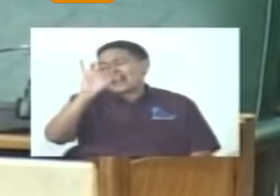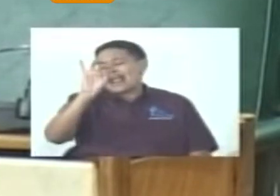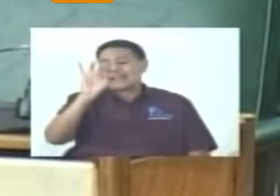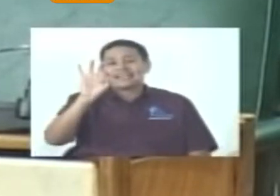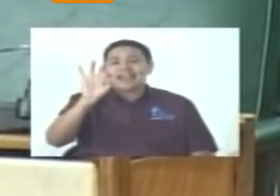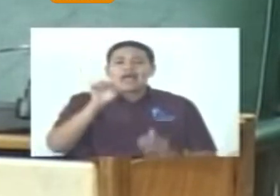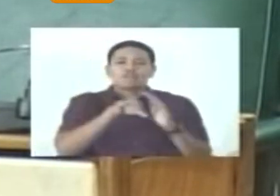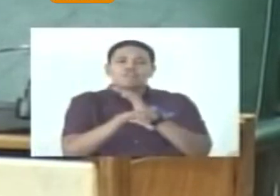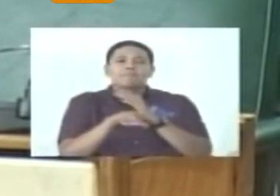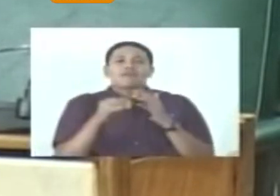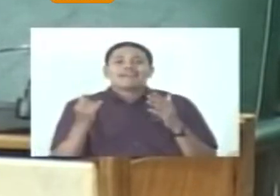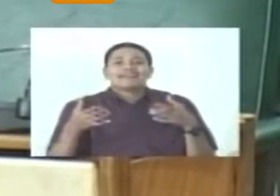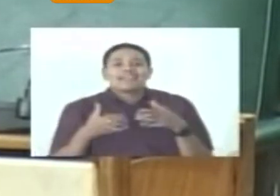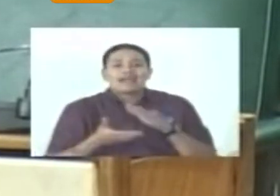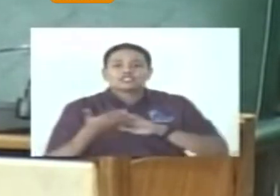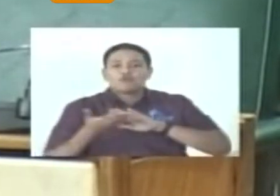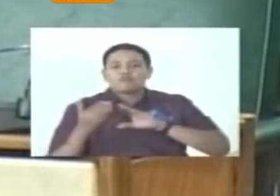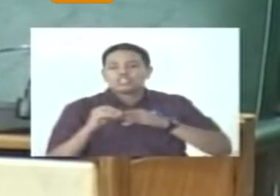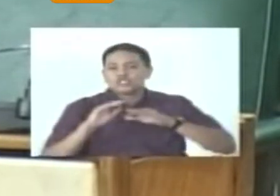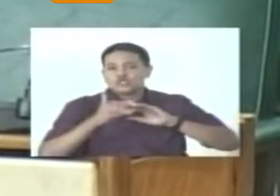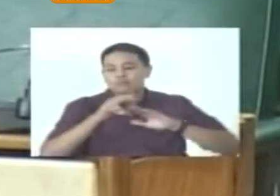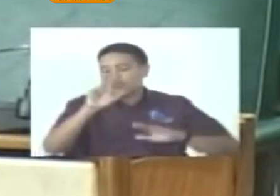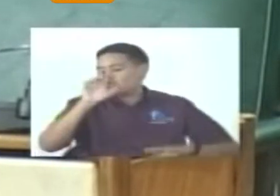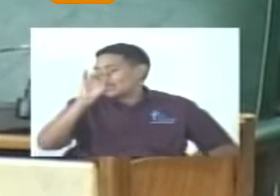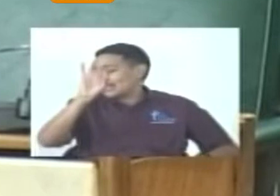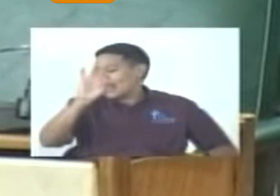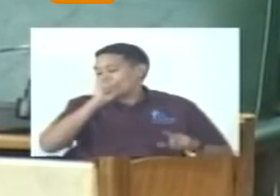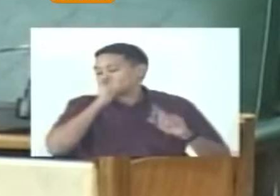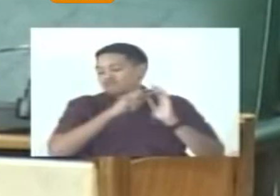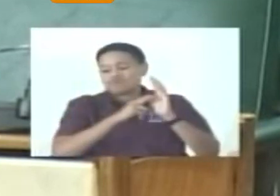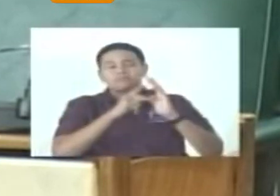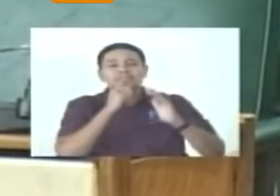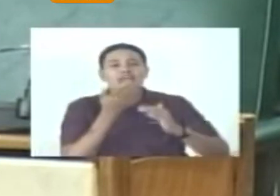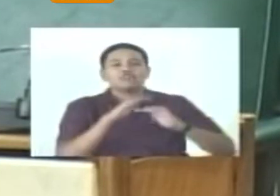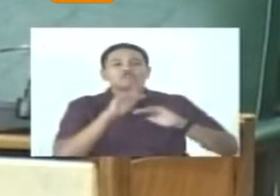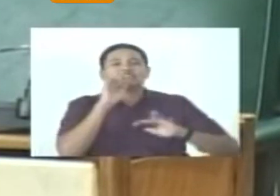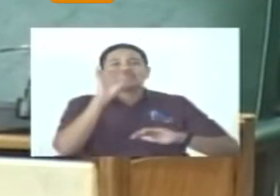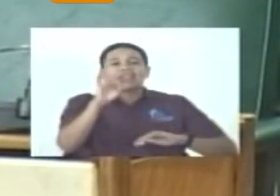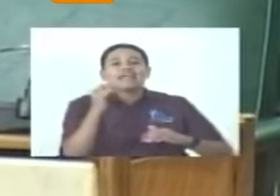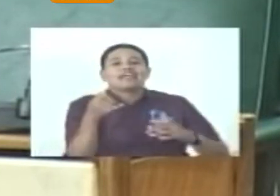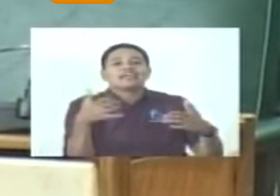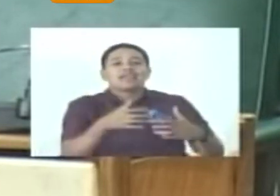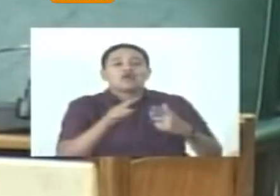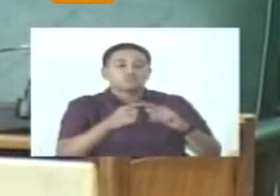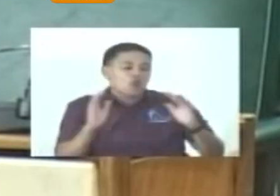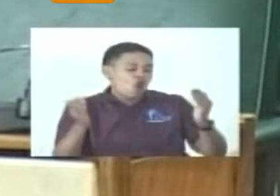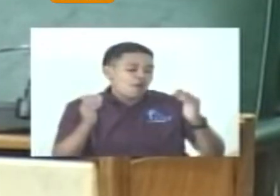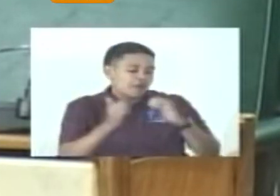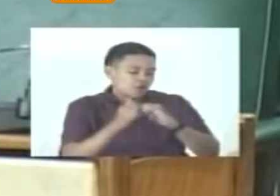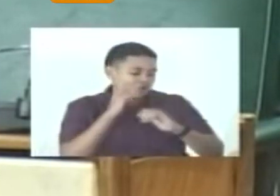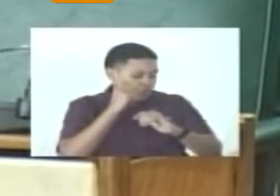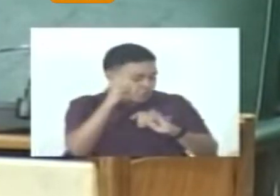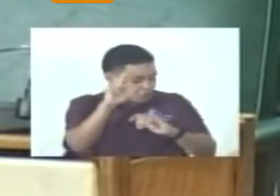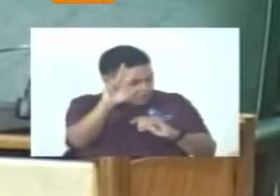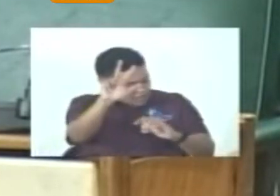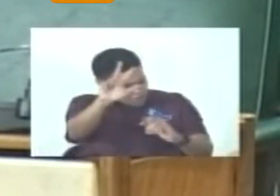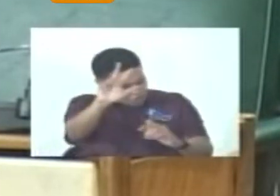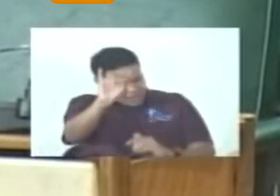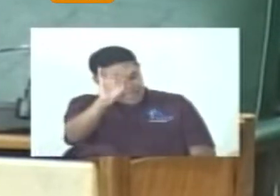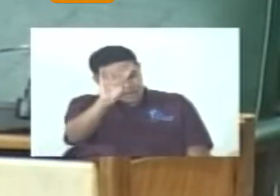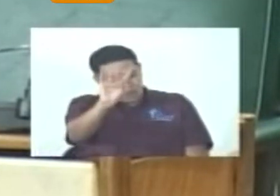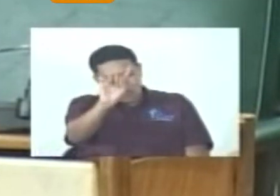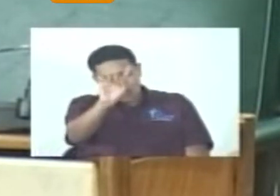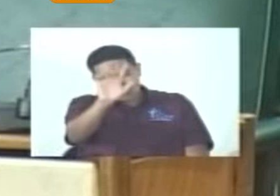389 criminal gangs operating in Jamaica. This represents an increase of 8 gangs when compared to the 381 in